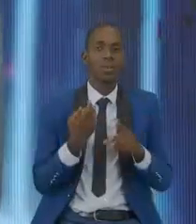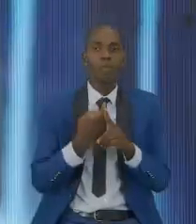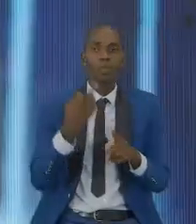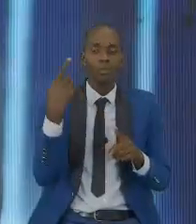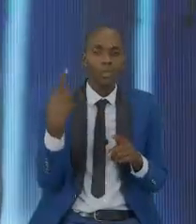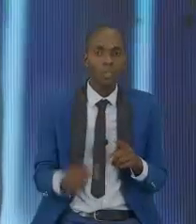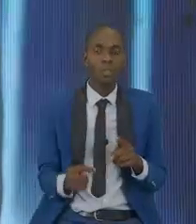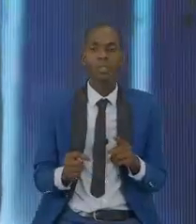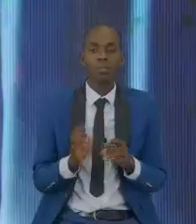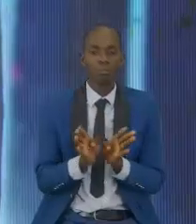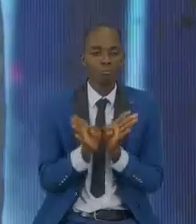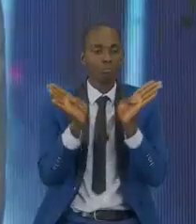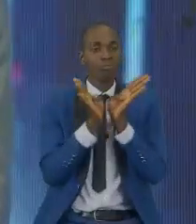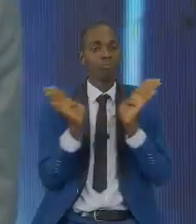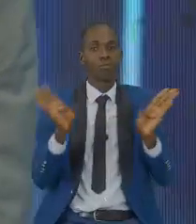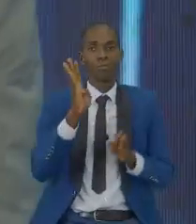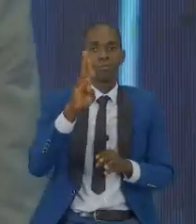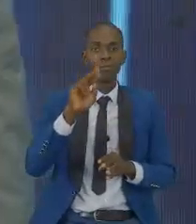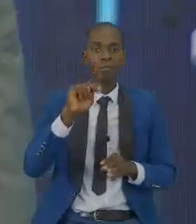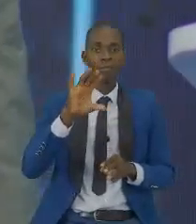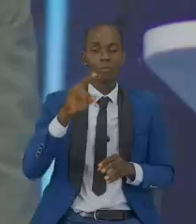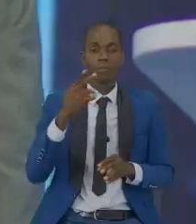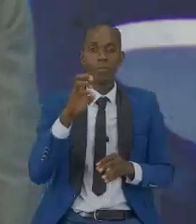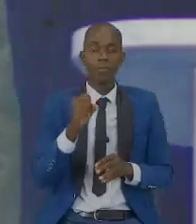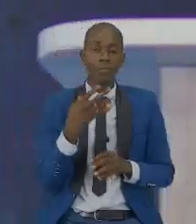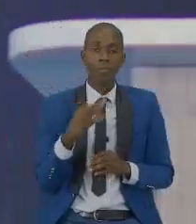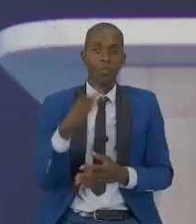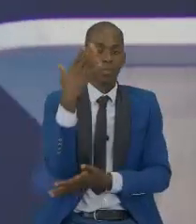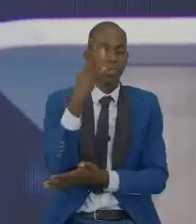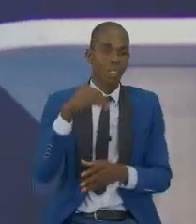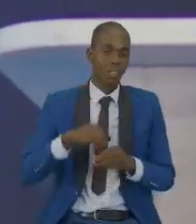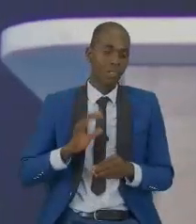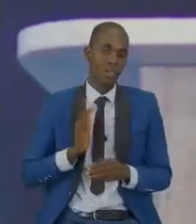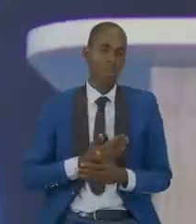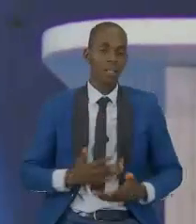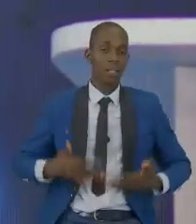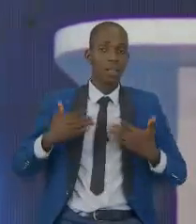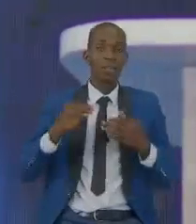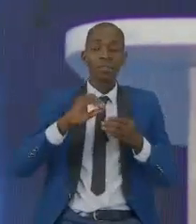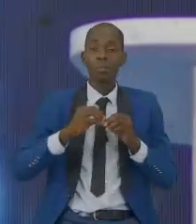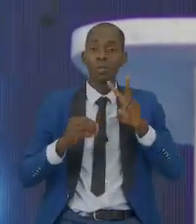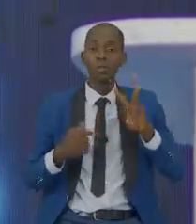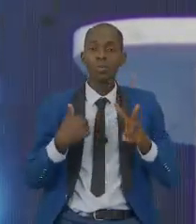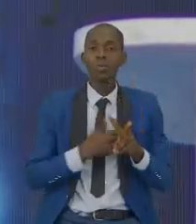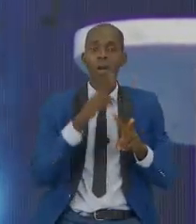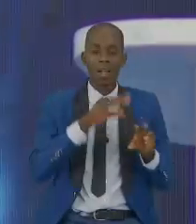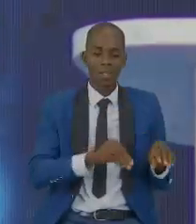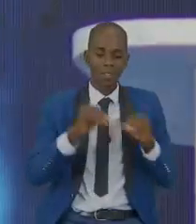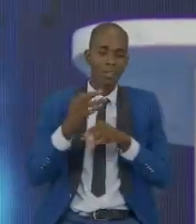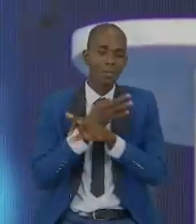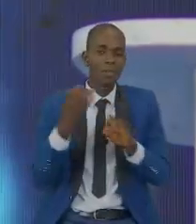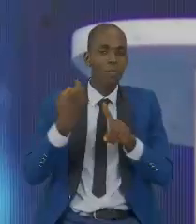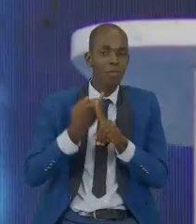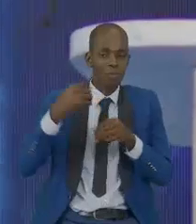branches of the tree producing sin in our life. Number two, we're set free from the inner